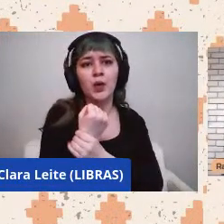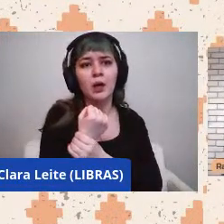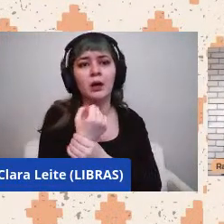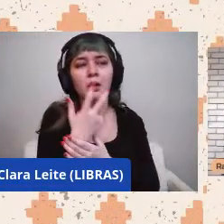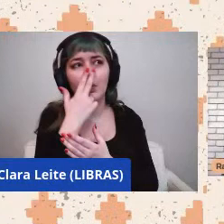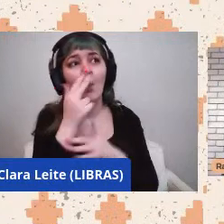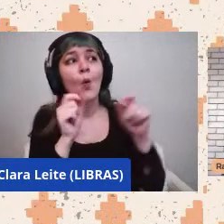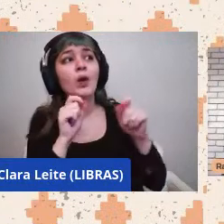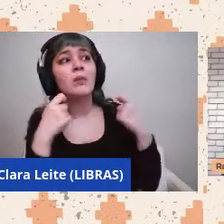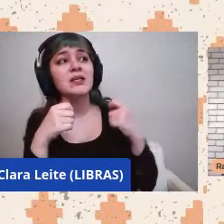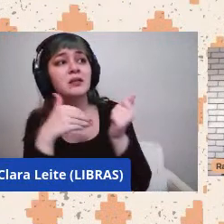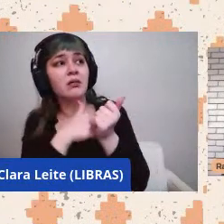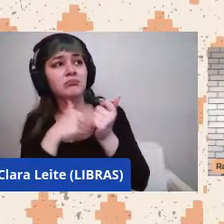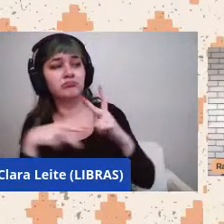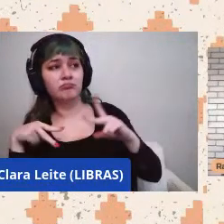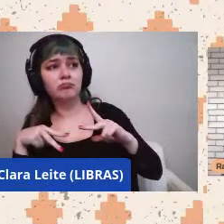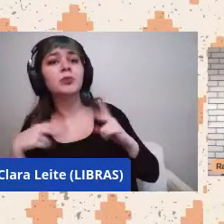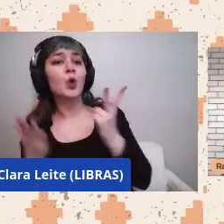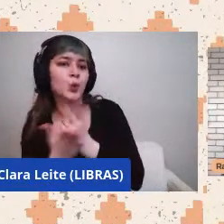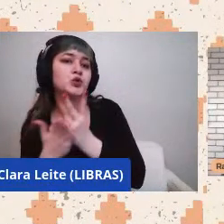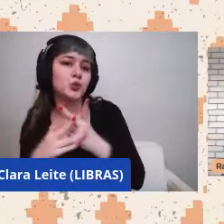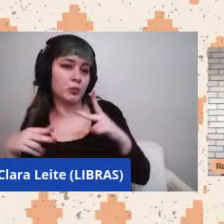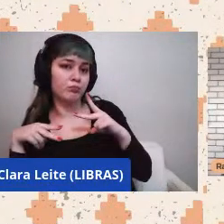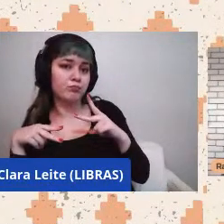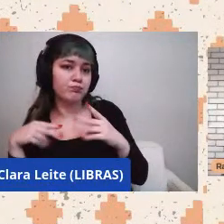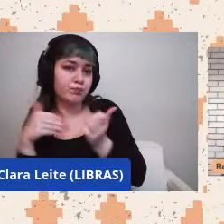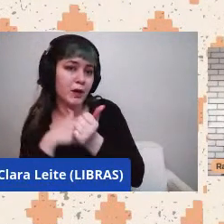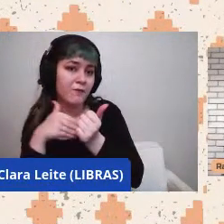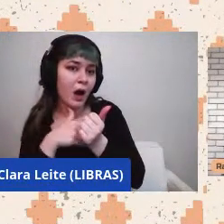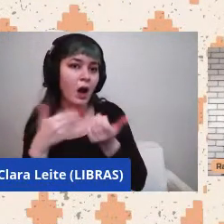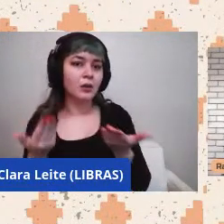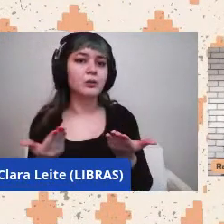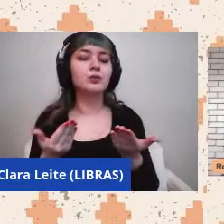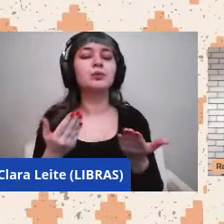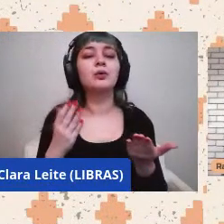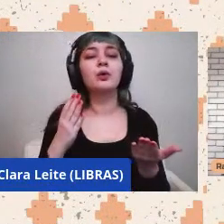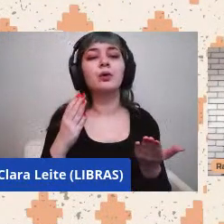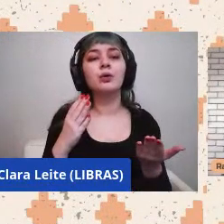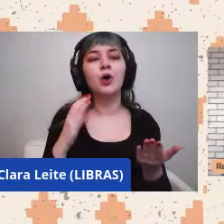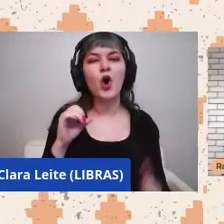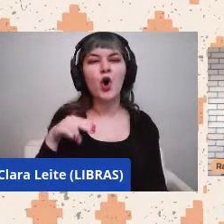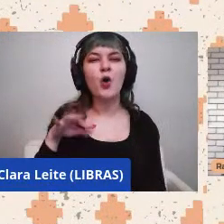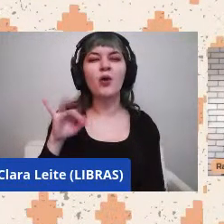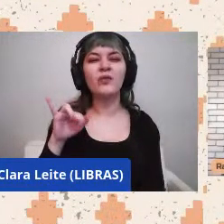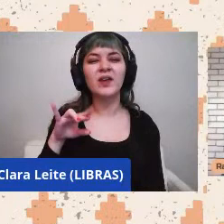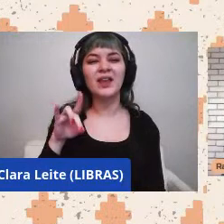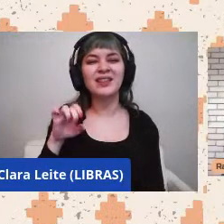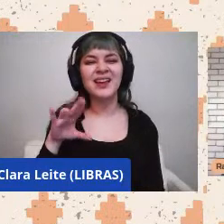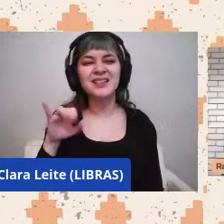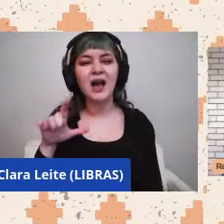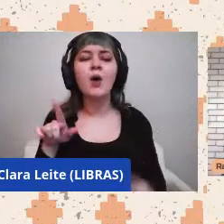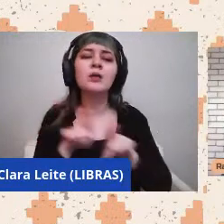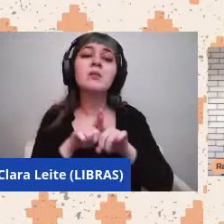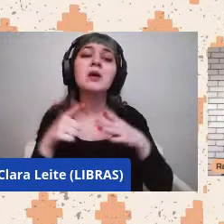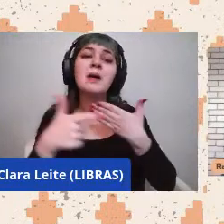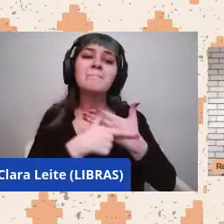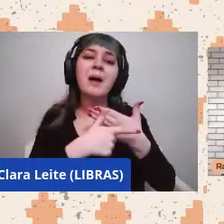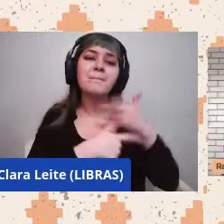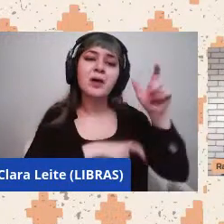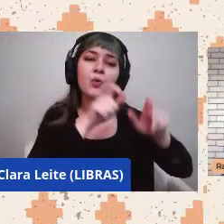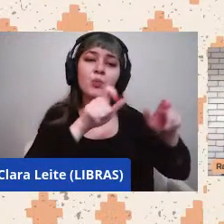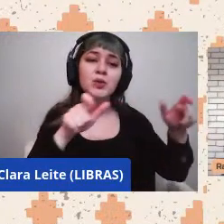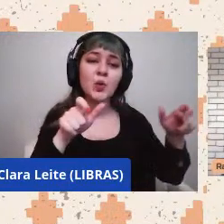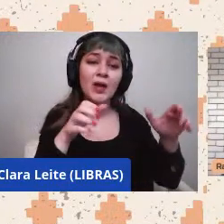be confidential does remain confidential. A summary of team roles, and then, as I was saying